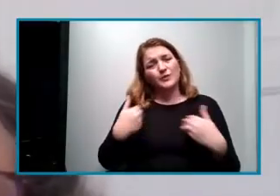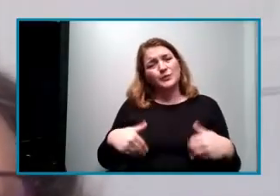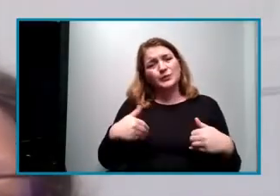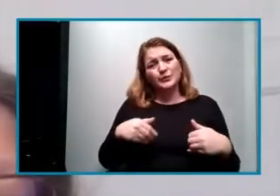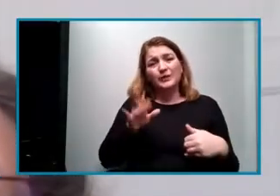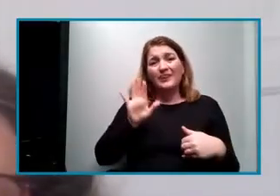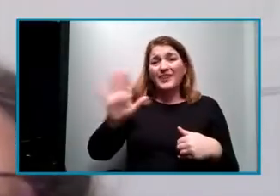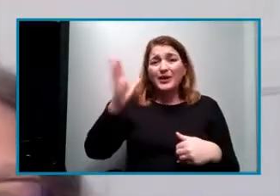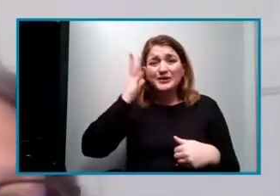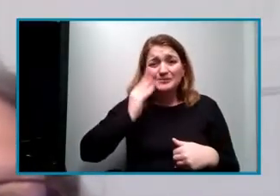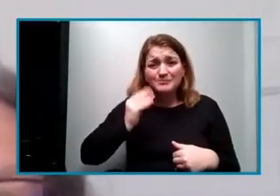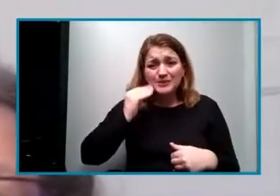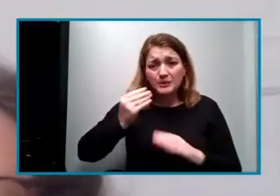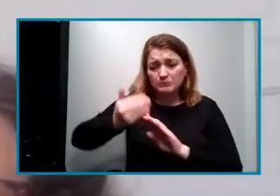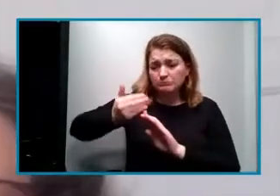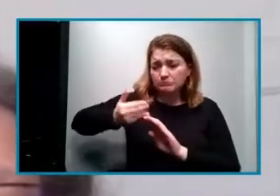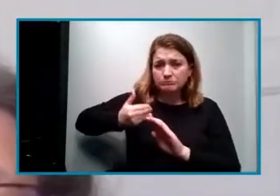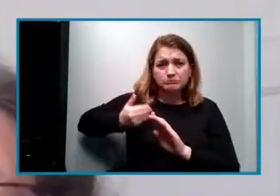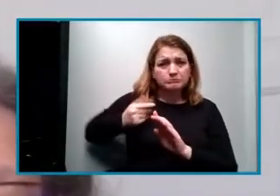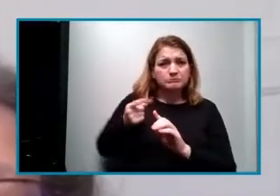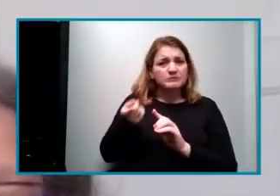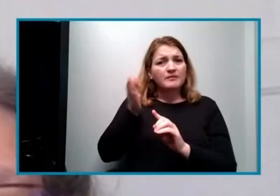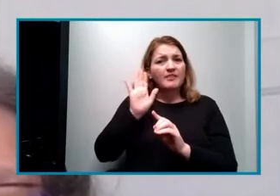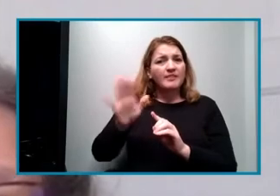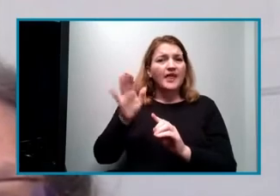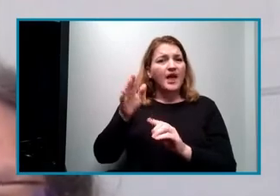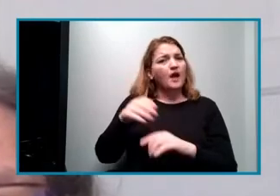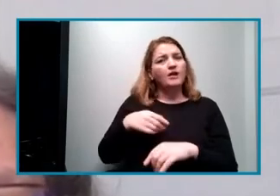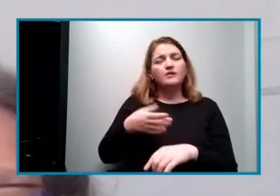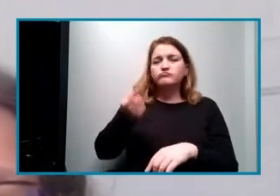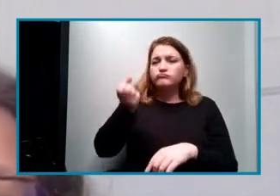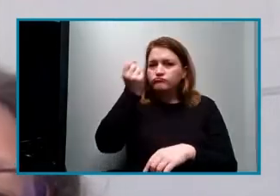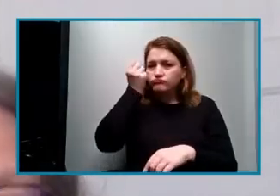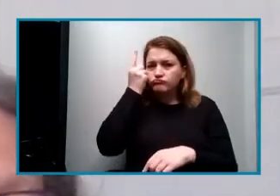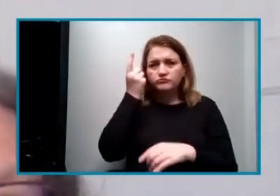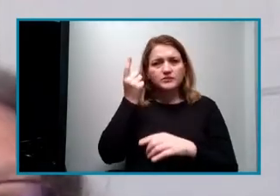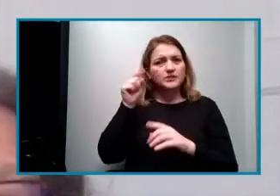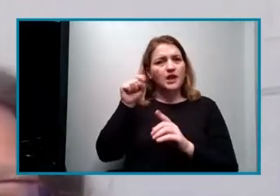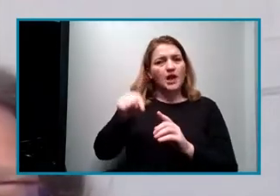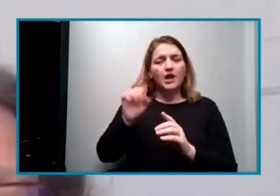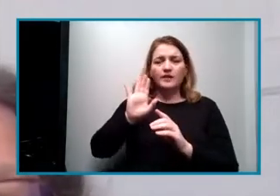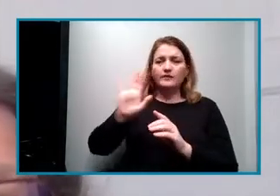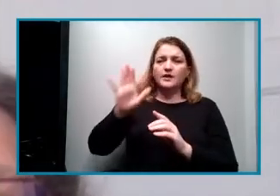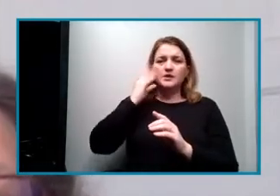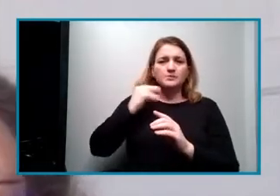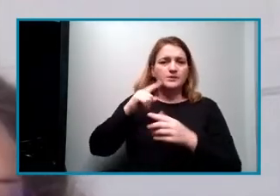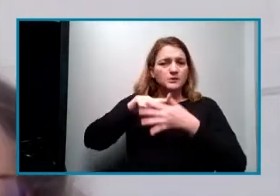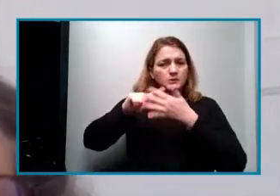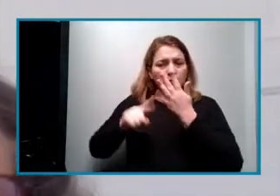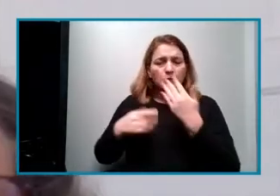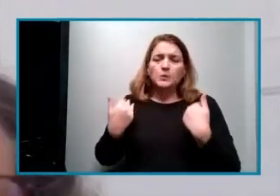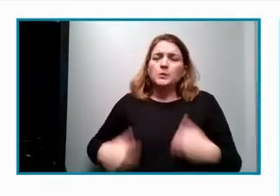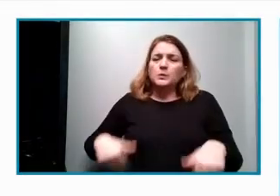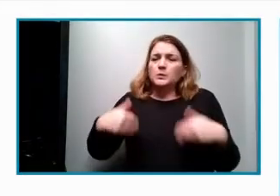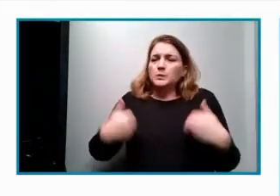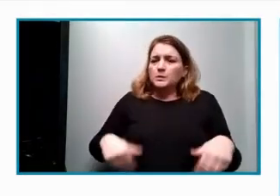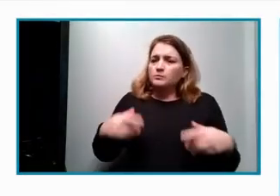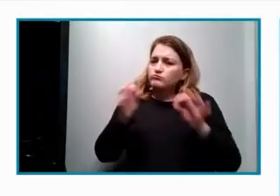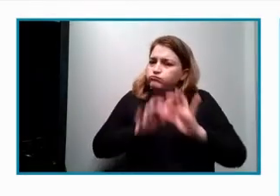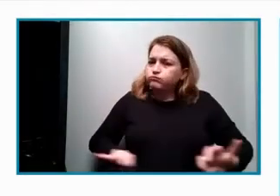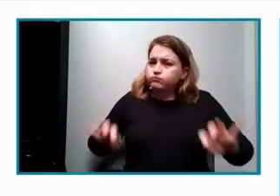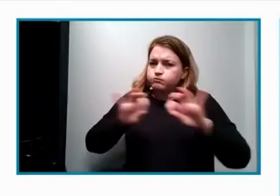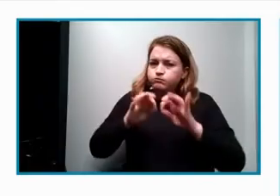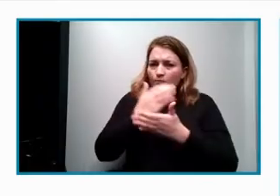experience, sensibility, there was absolutely critical to the conversation.